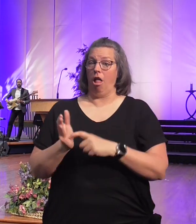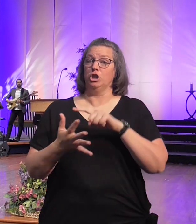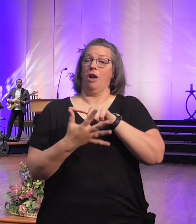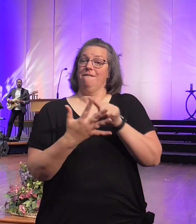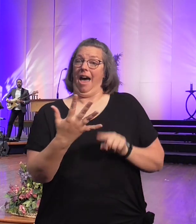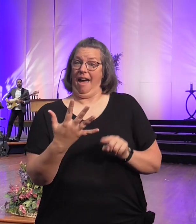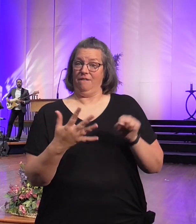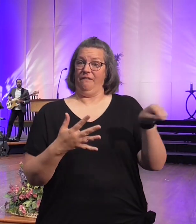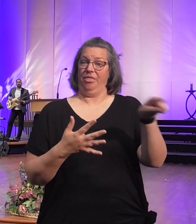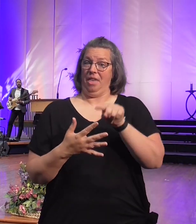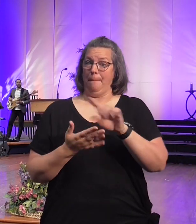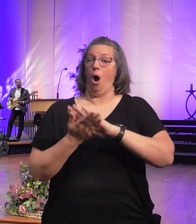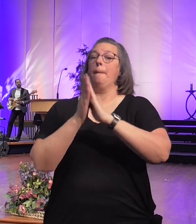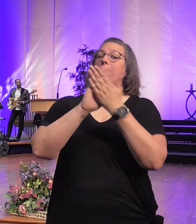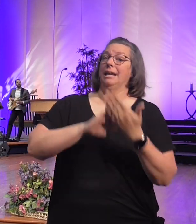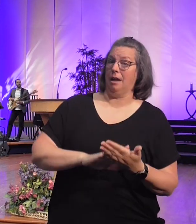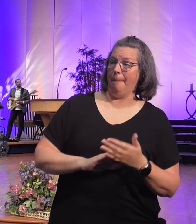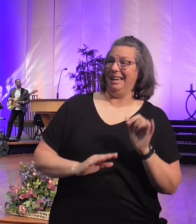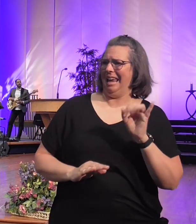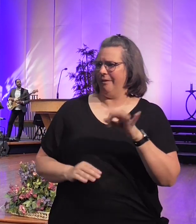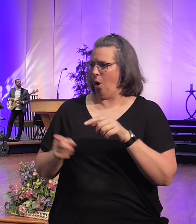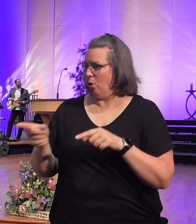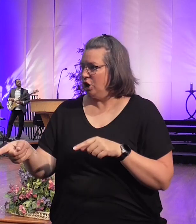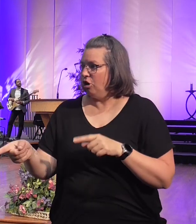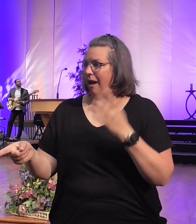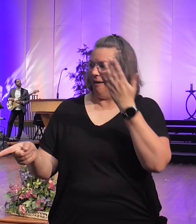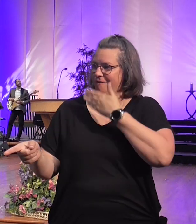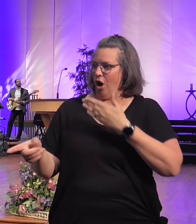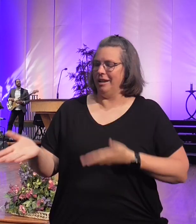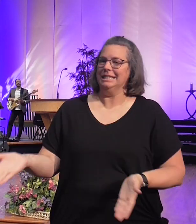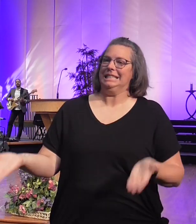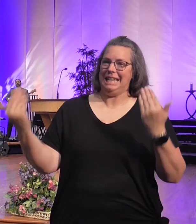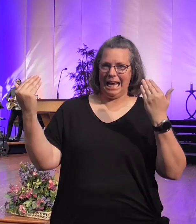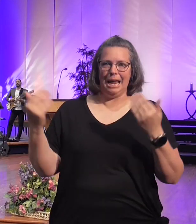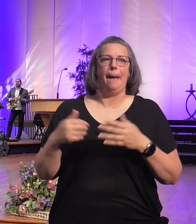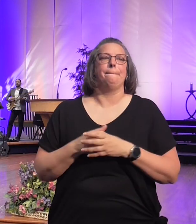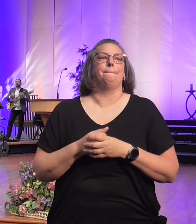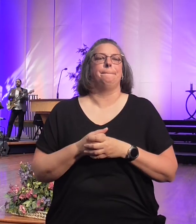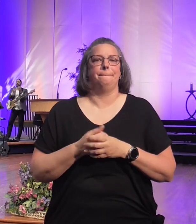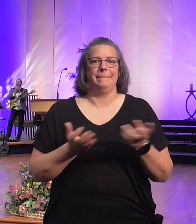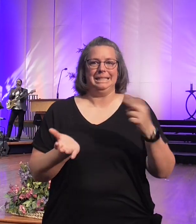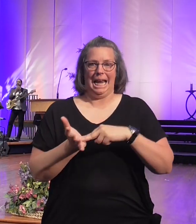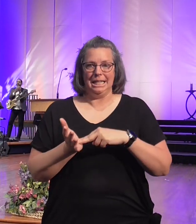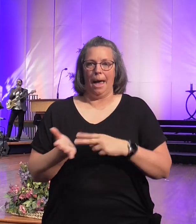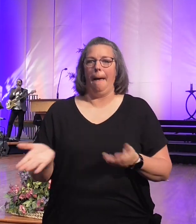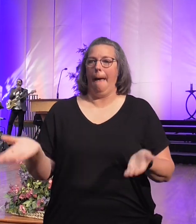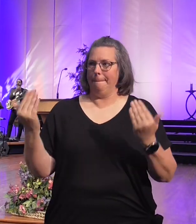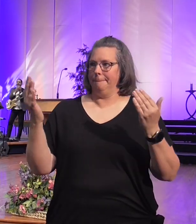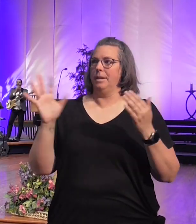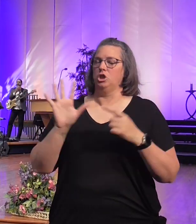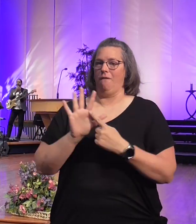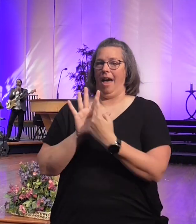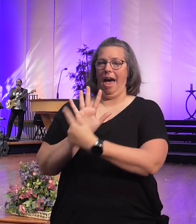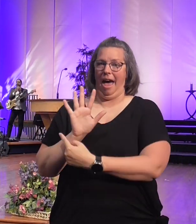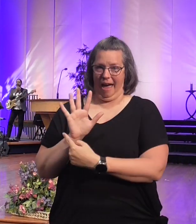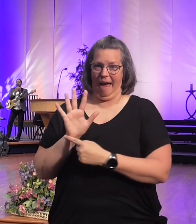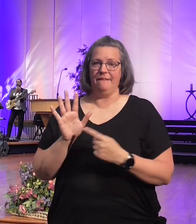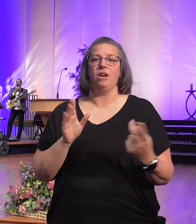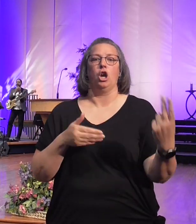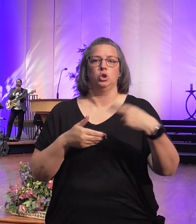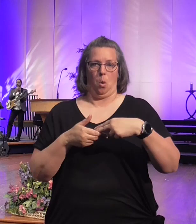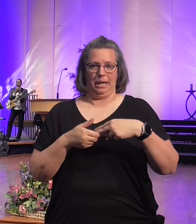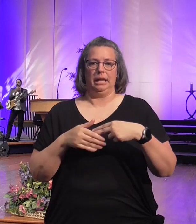folks are becoming practitioners, and if any of them are in the room, you're right down front. Barbara, let's stand up. 5 of our practitioners that are